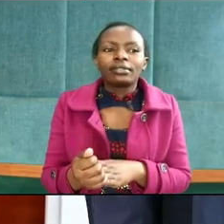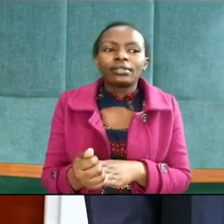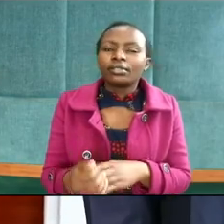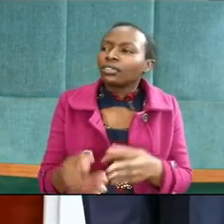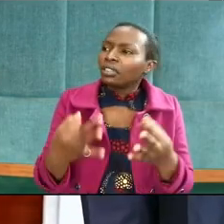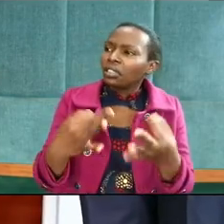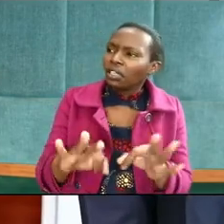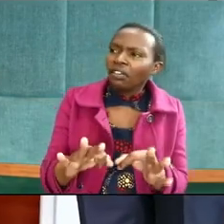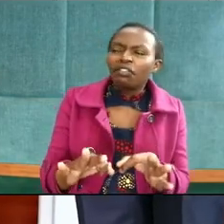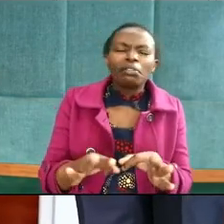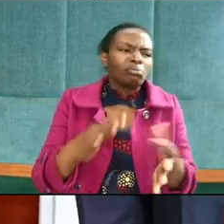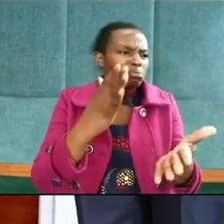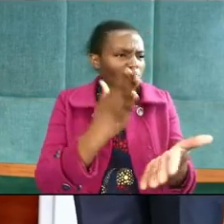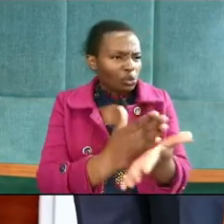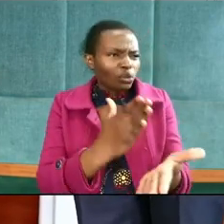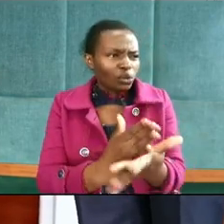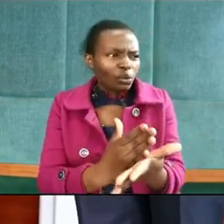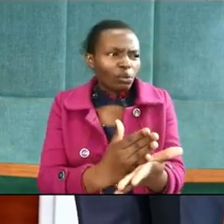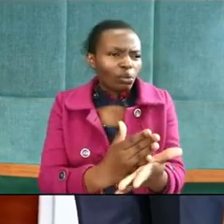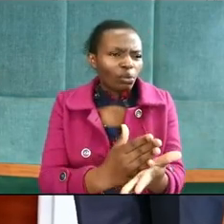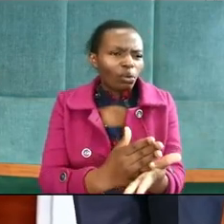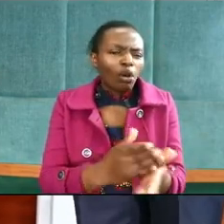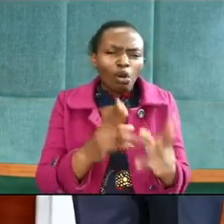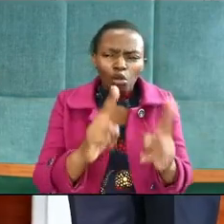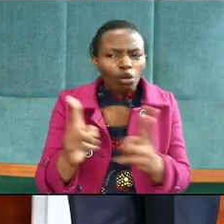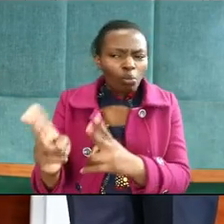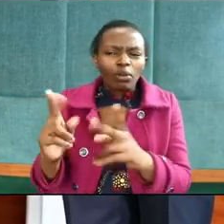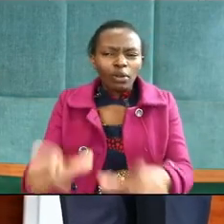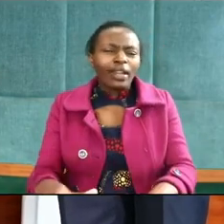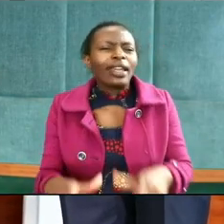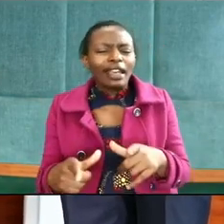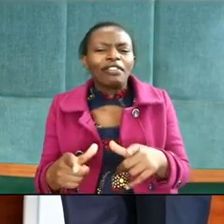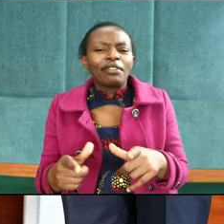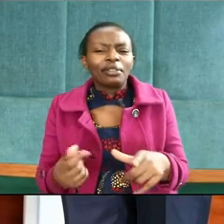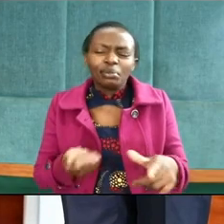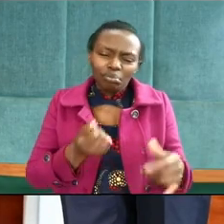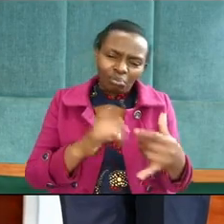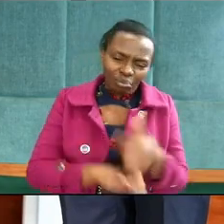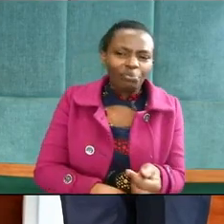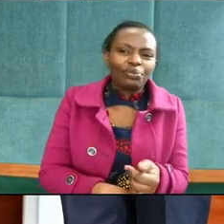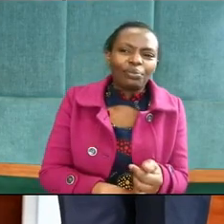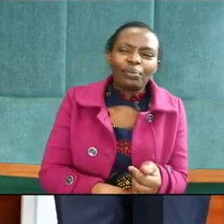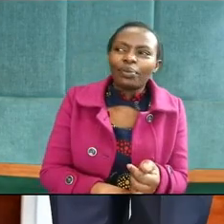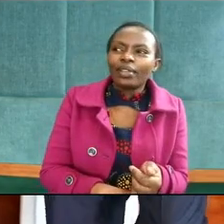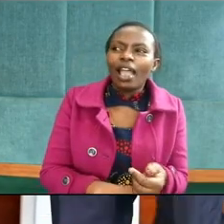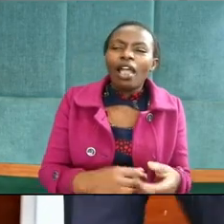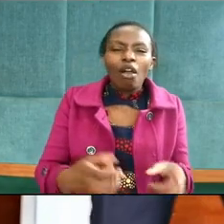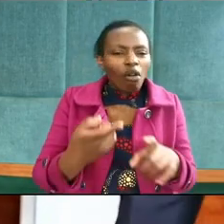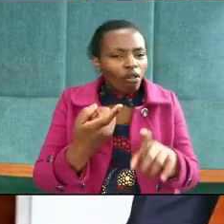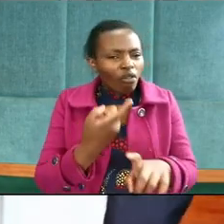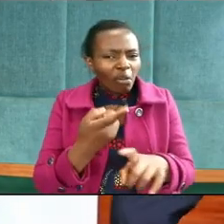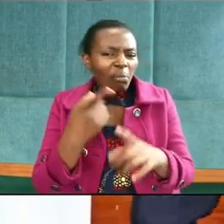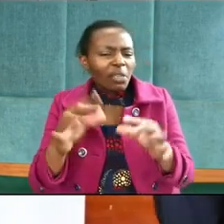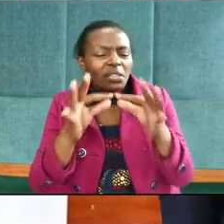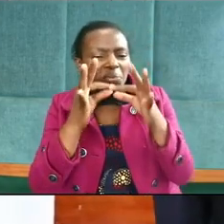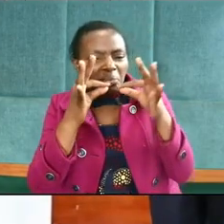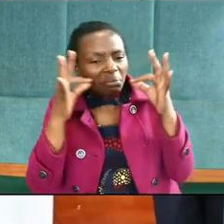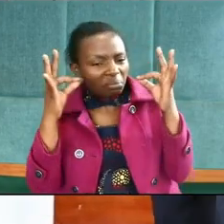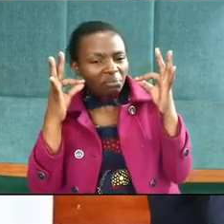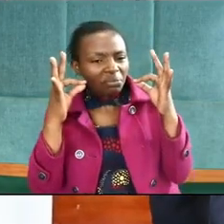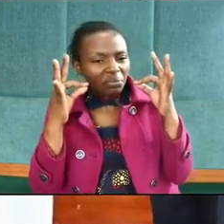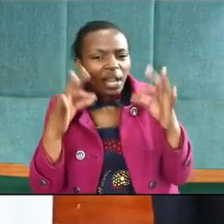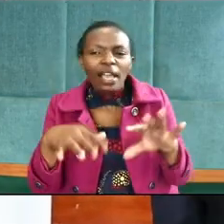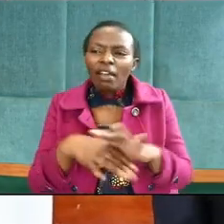If it was in a normal setup, from a smile on a phone to a